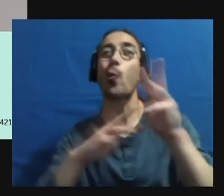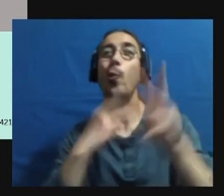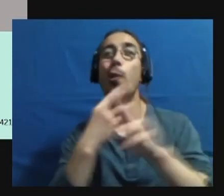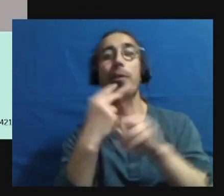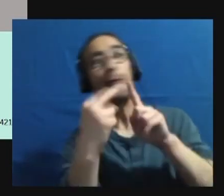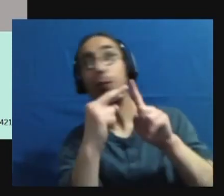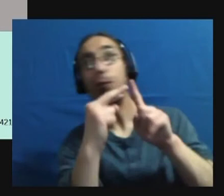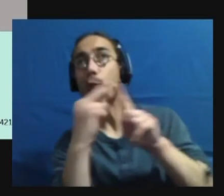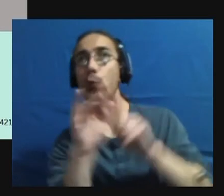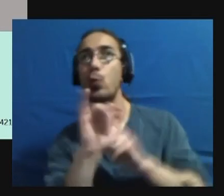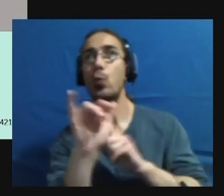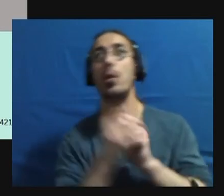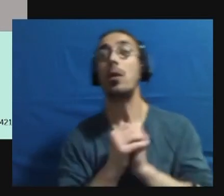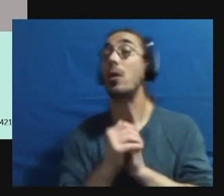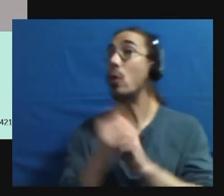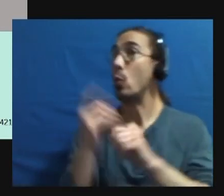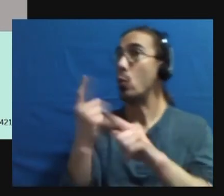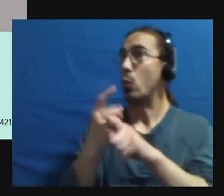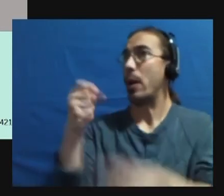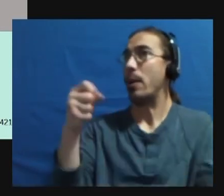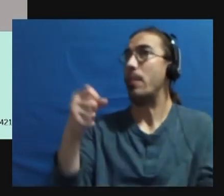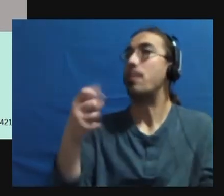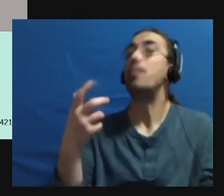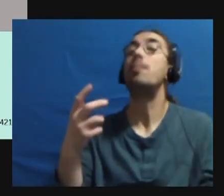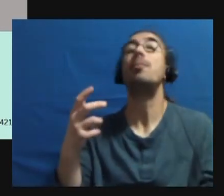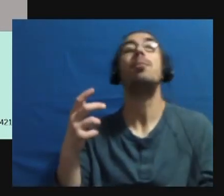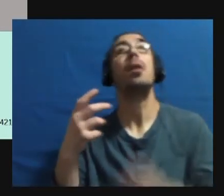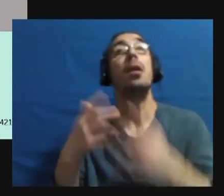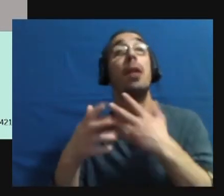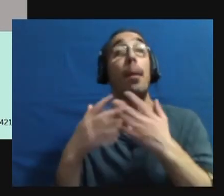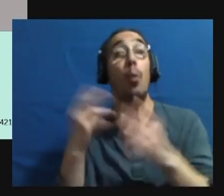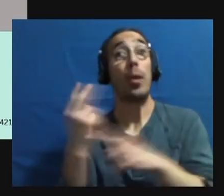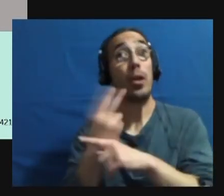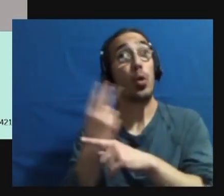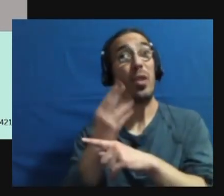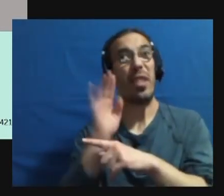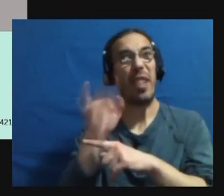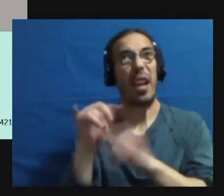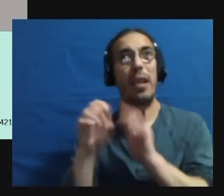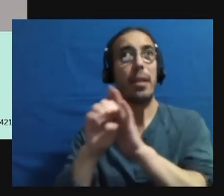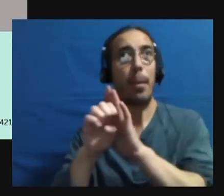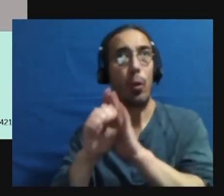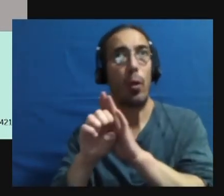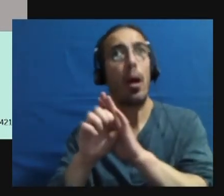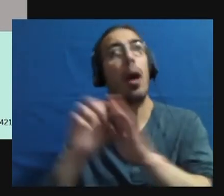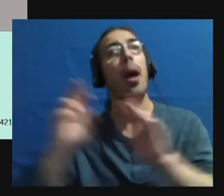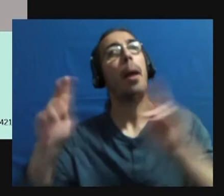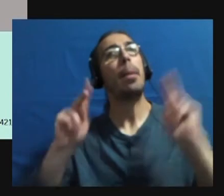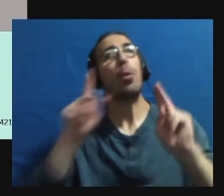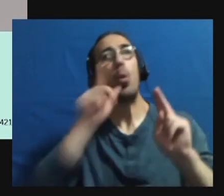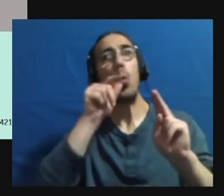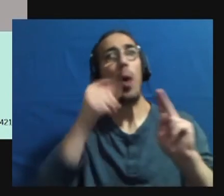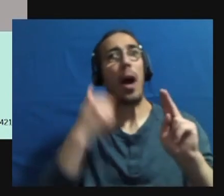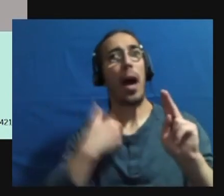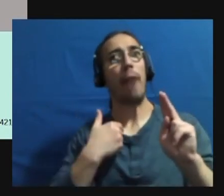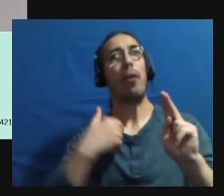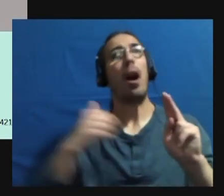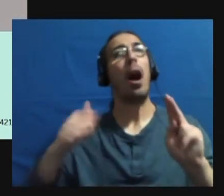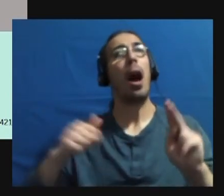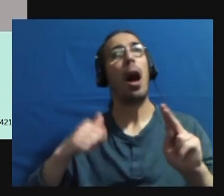Yeah, and I think what I wanted to add is that although we've used some examples of people with other motor